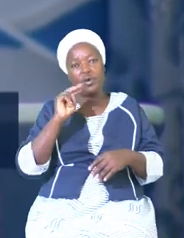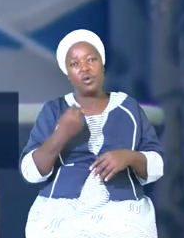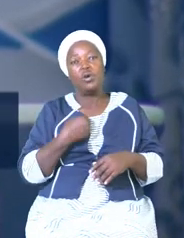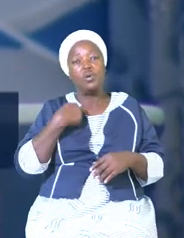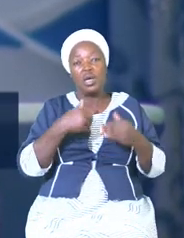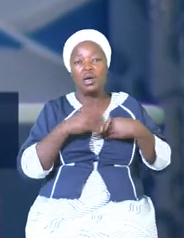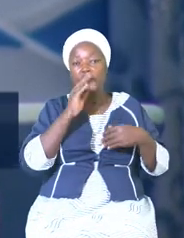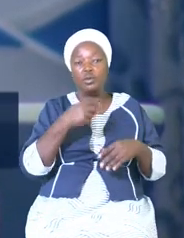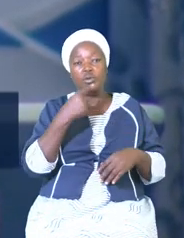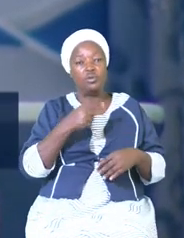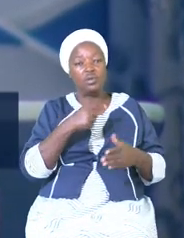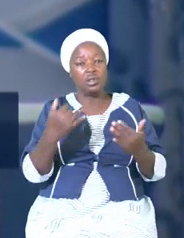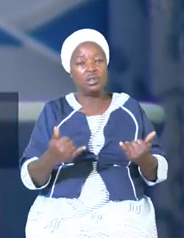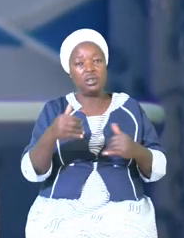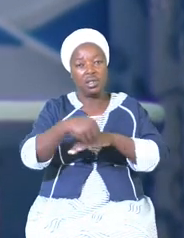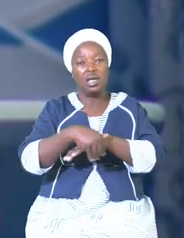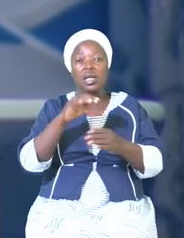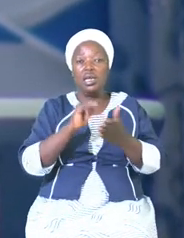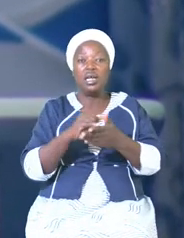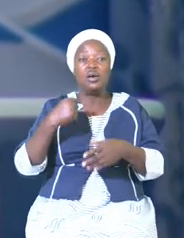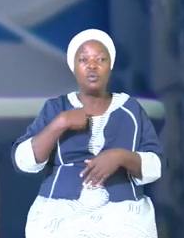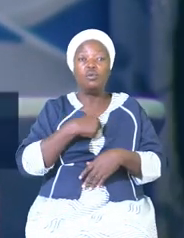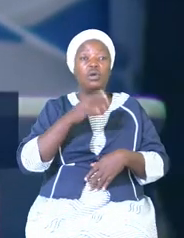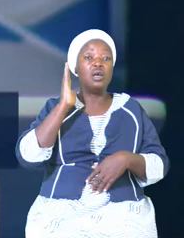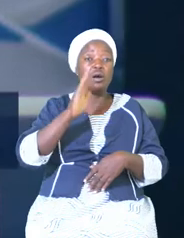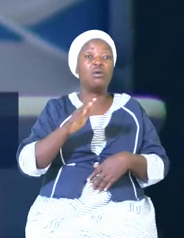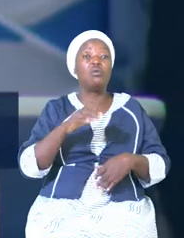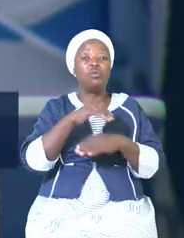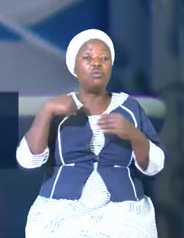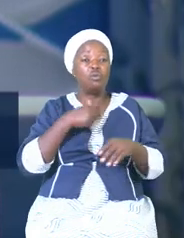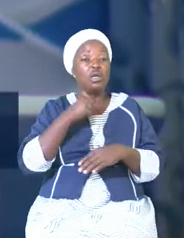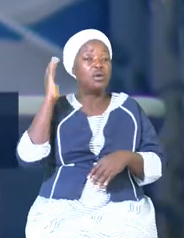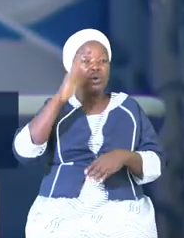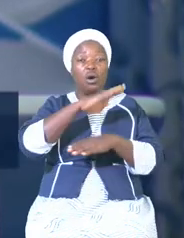tonight we will all operate in dominion.